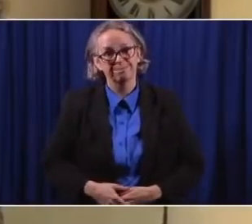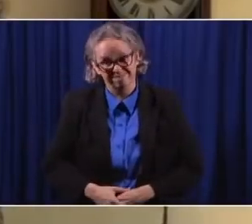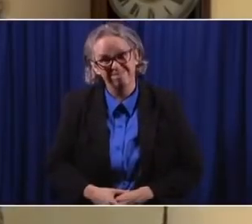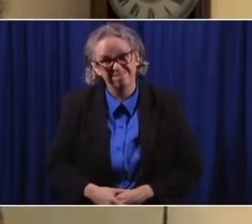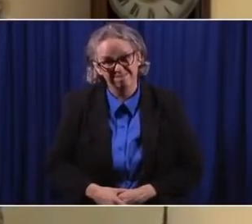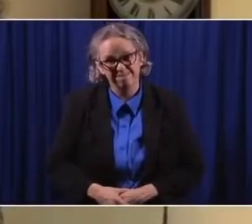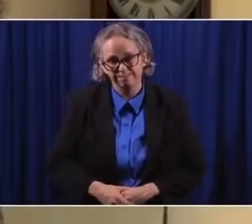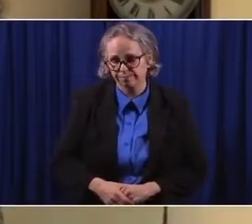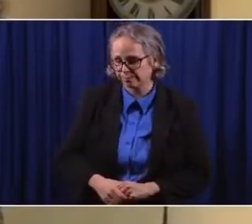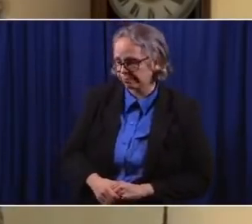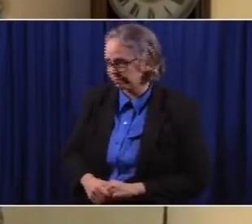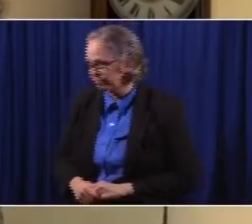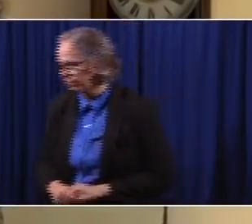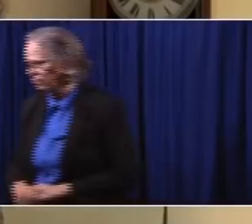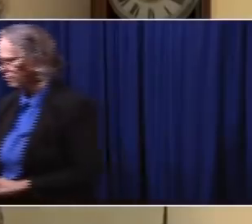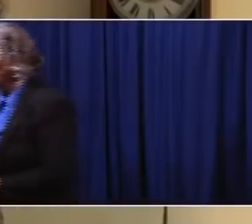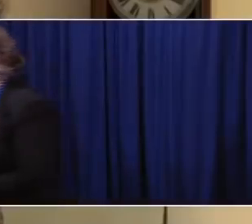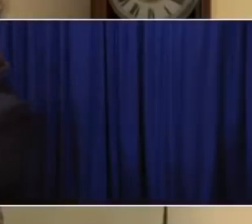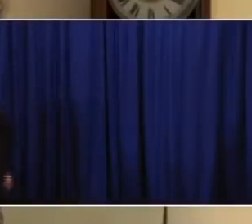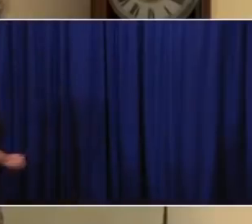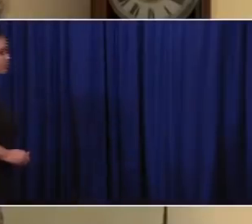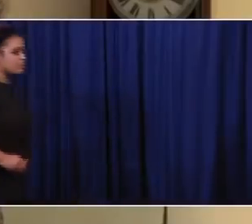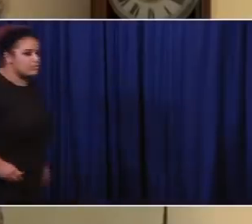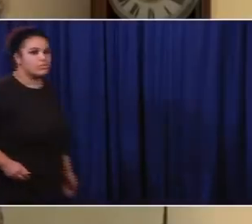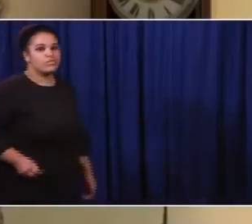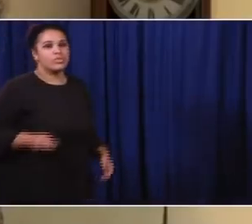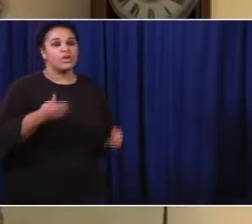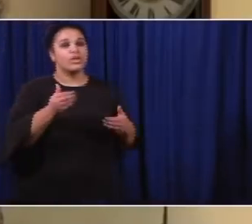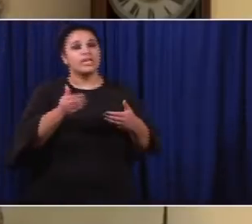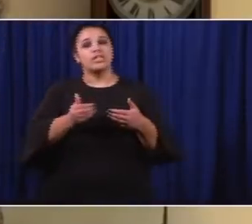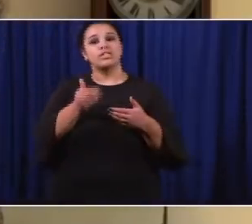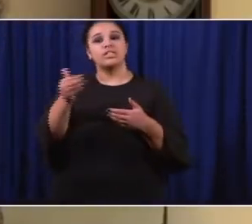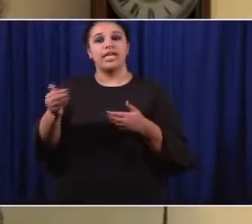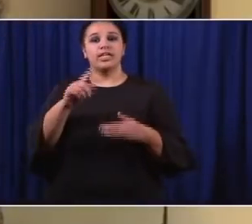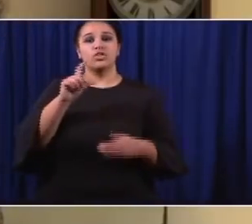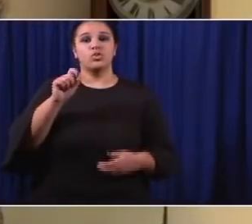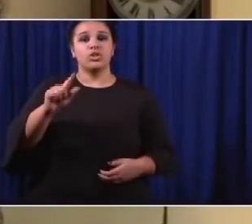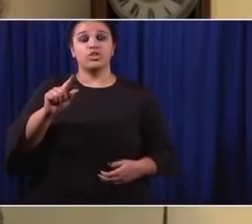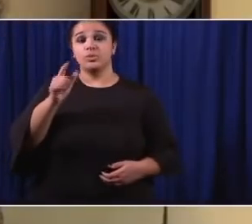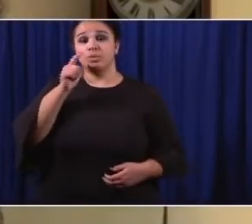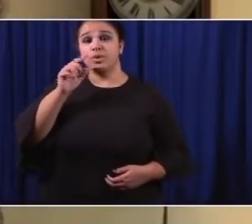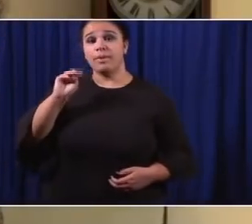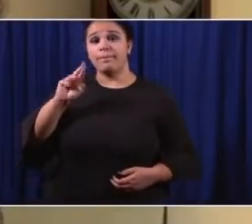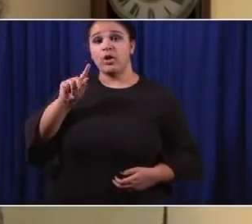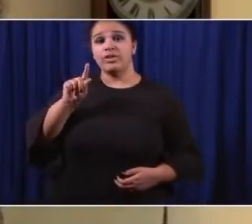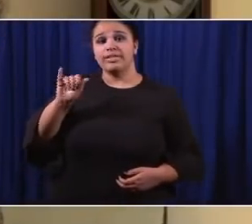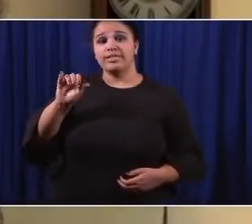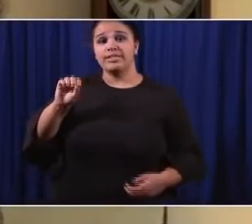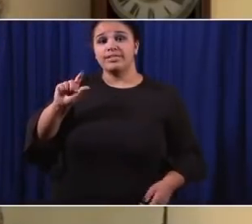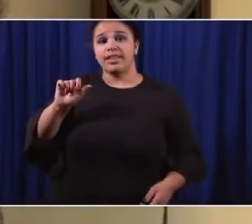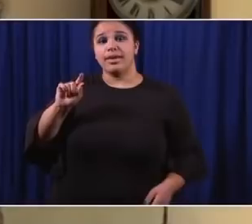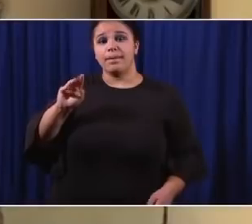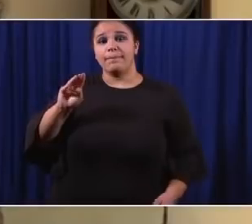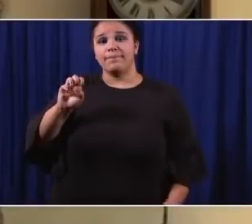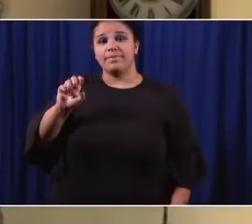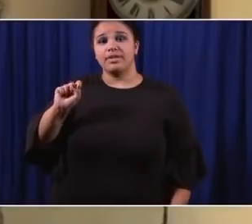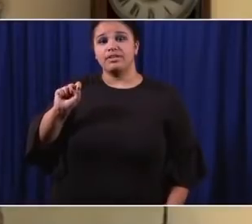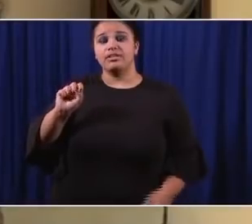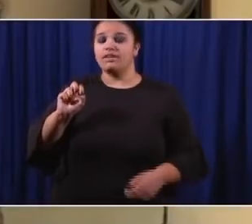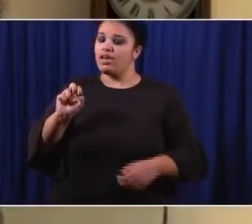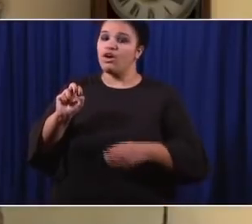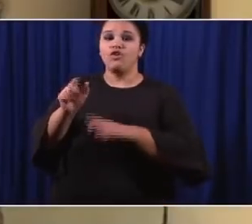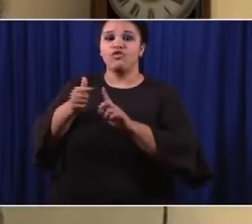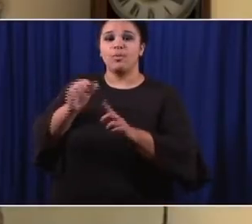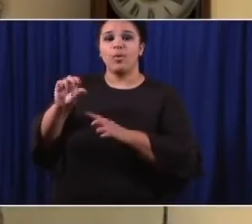Next question is from Marty Schladen at the Ohio Capitol Journal. Good afternoon, Governor. Hi, Marty.